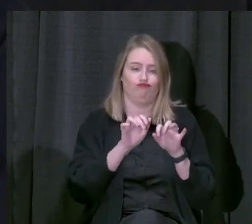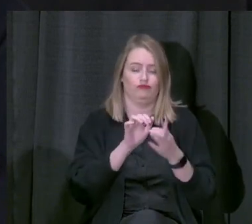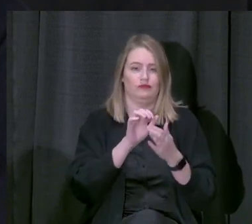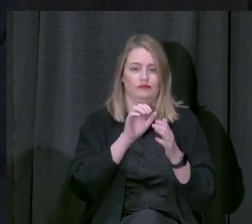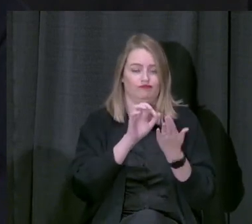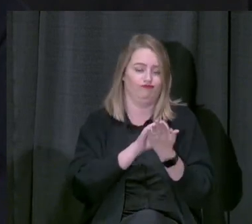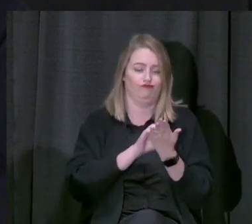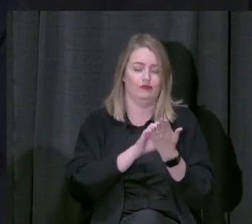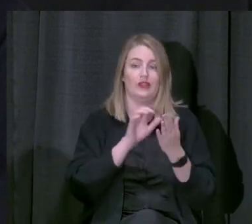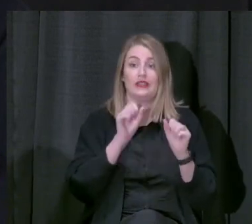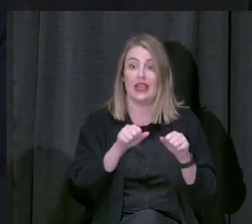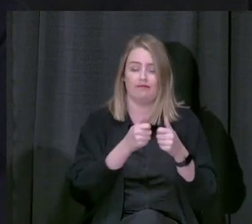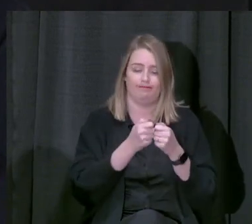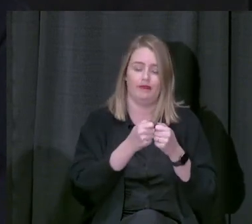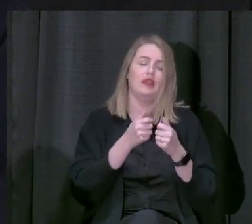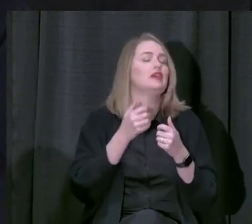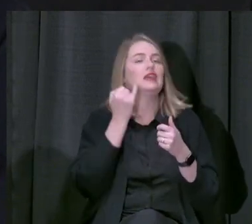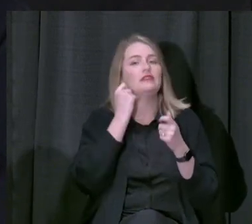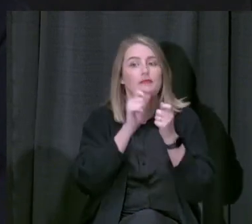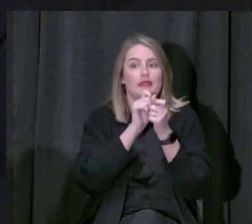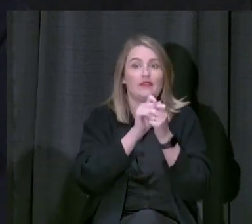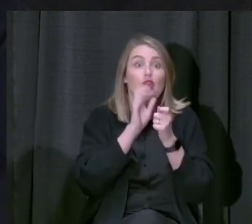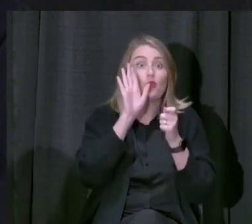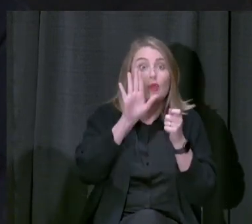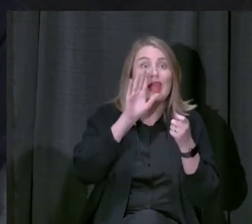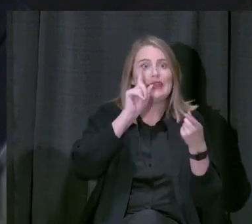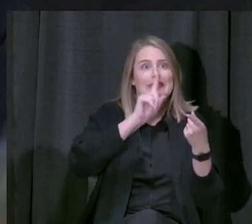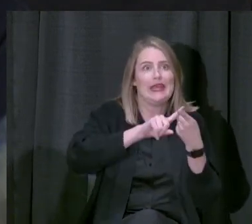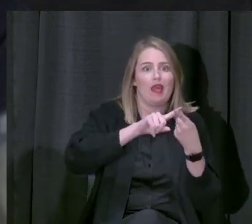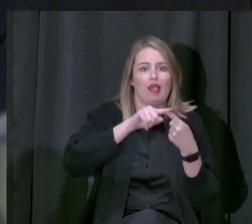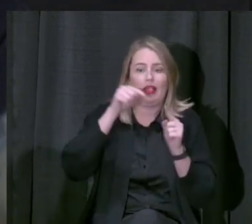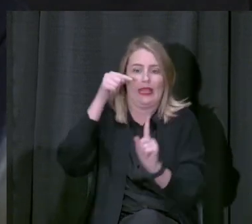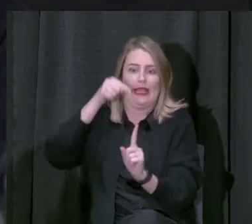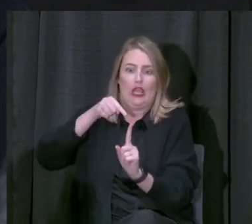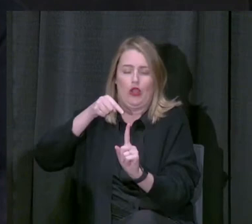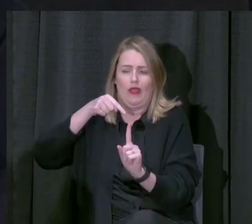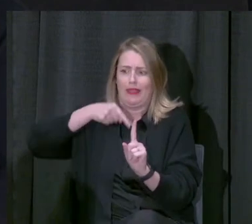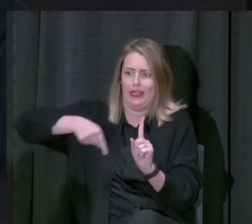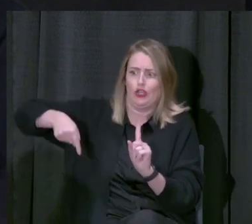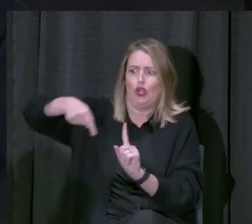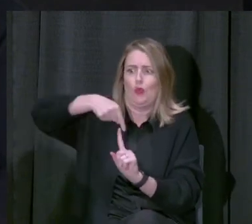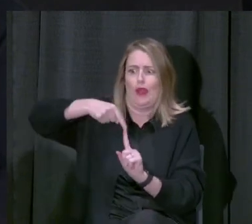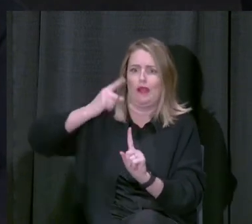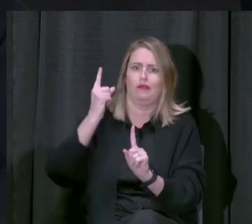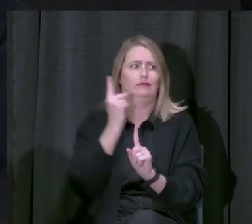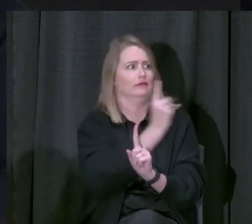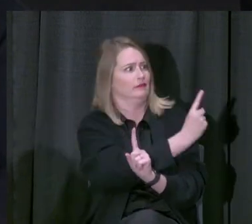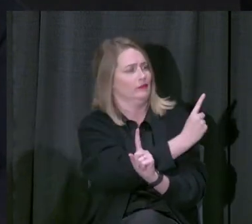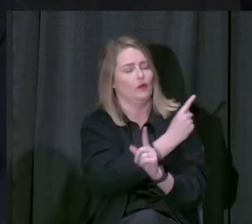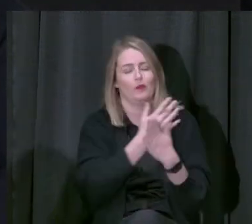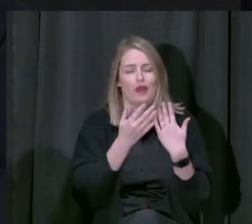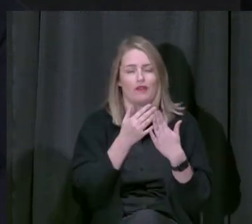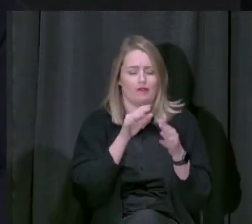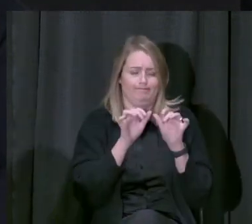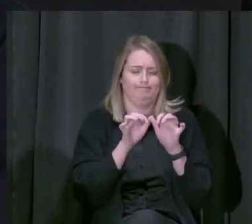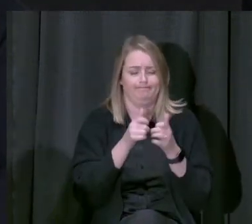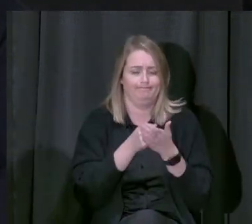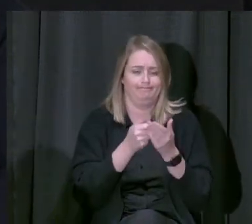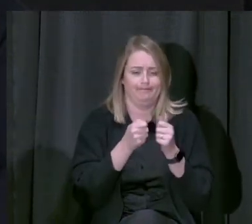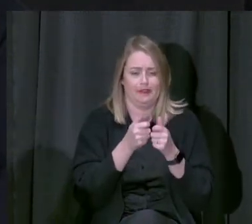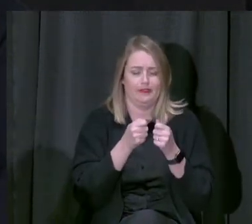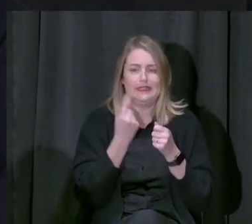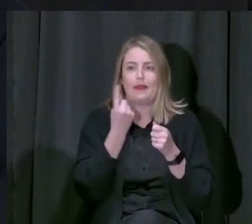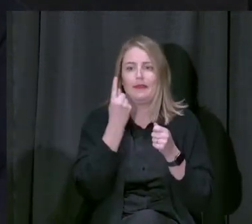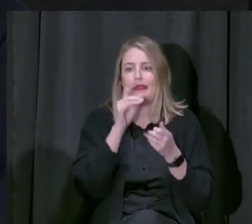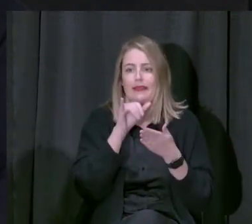you can give some specifics about, well, it was great until I got to the end and it made me turn around and go the other way, put in something like that